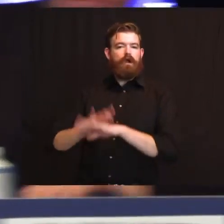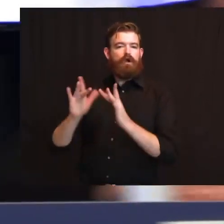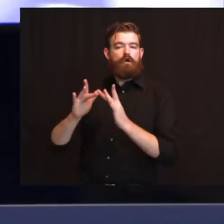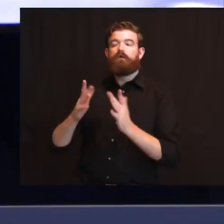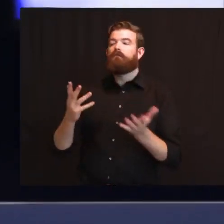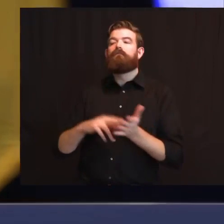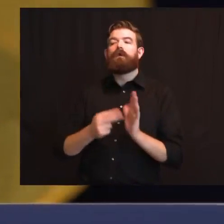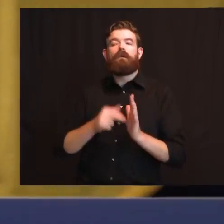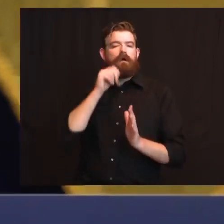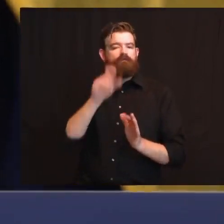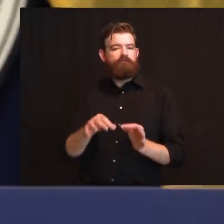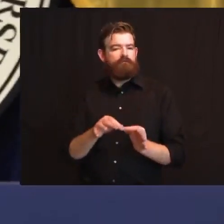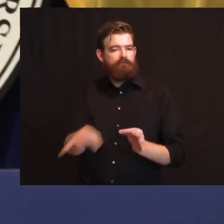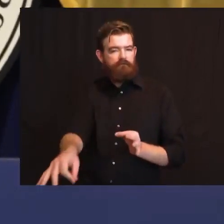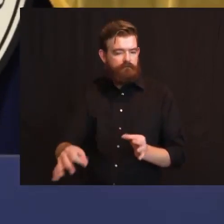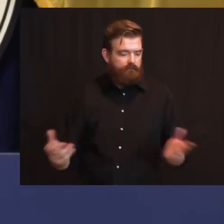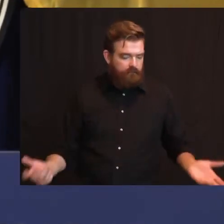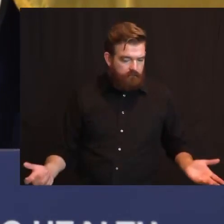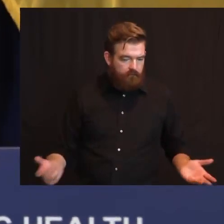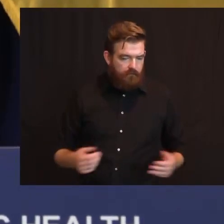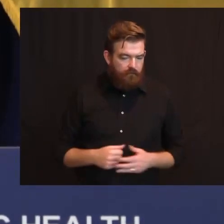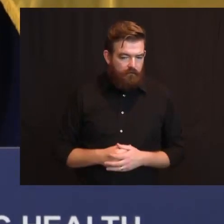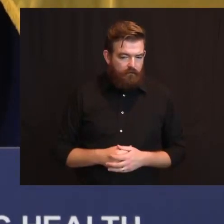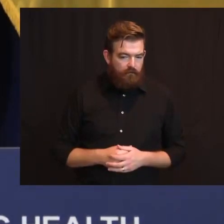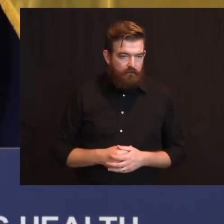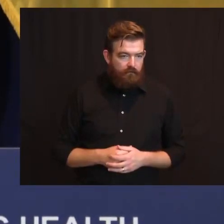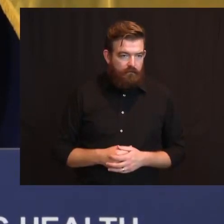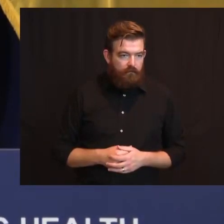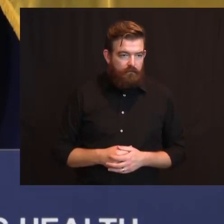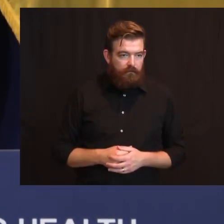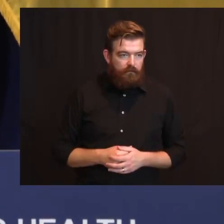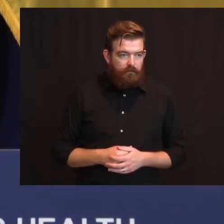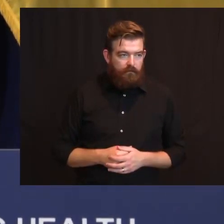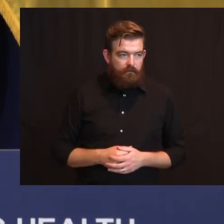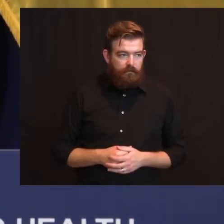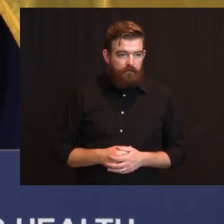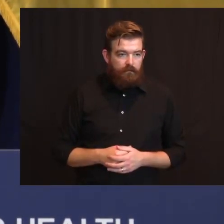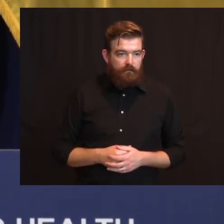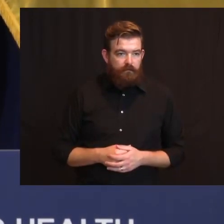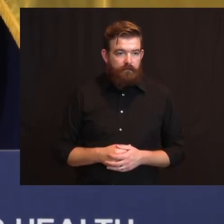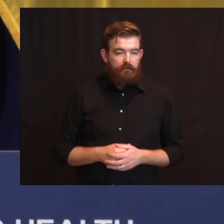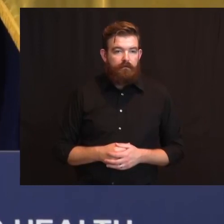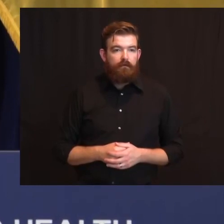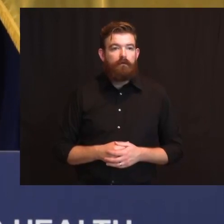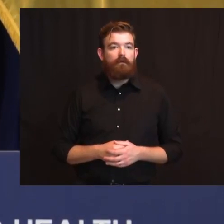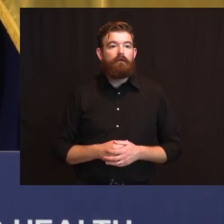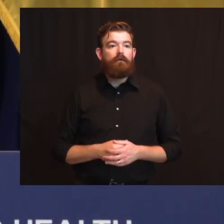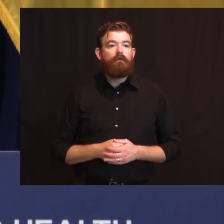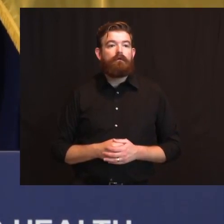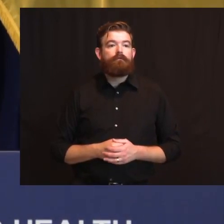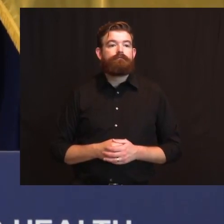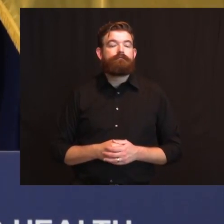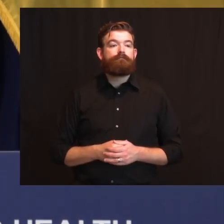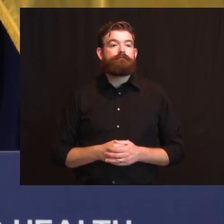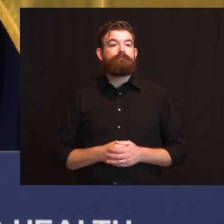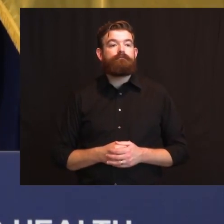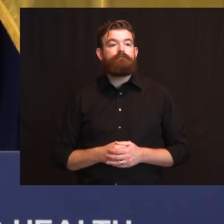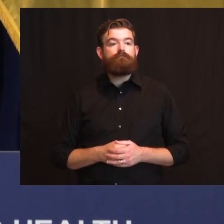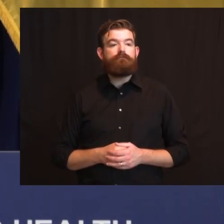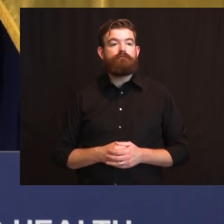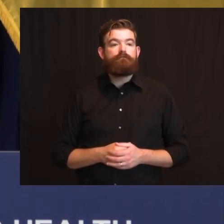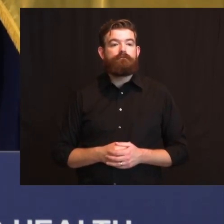Well said. You know, we did this is completely, I'm calling an audible. I had an incredible honor. This